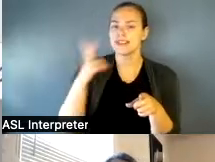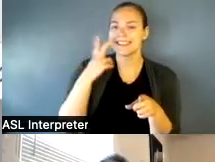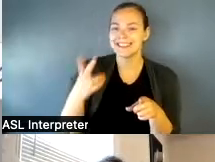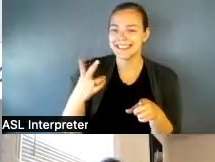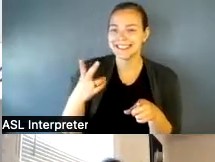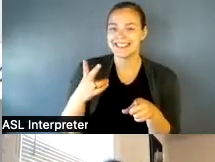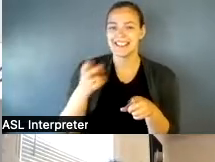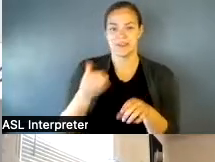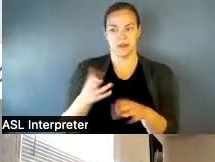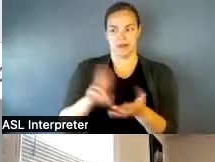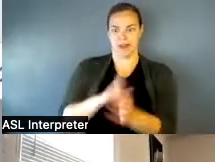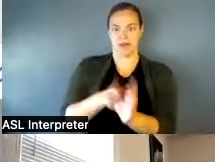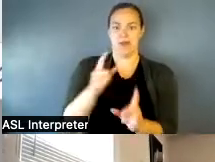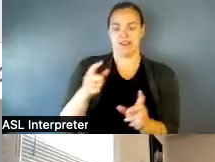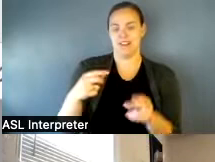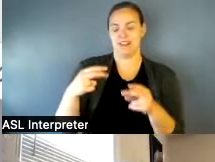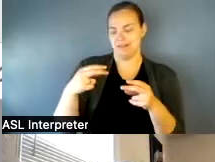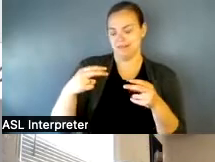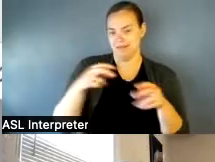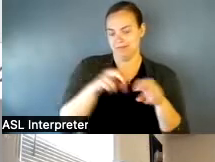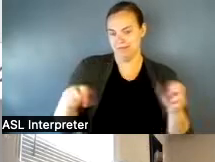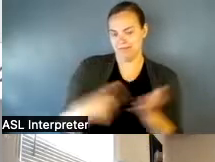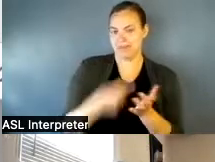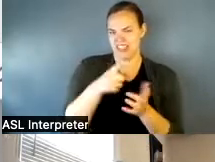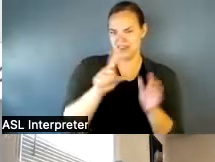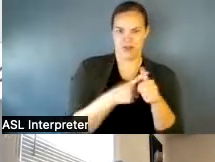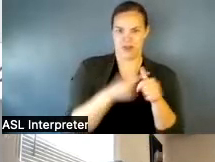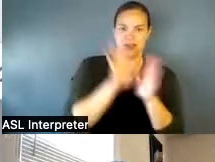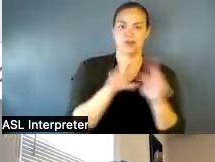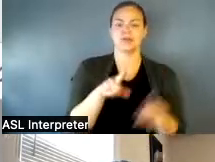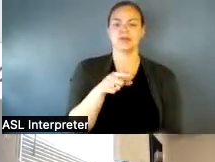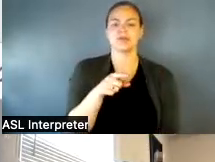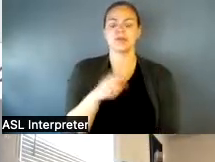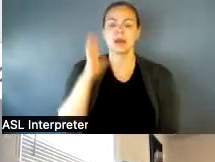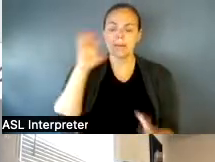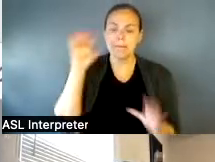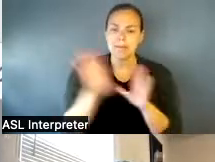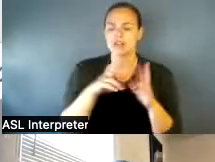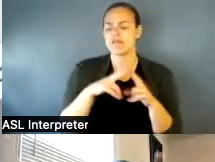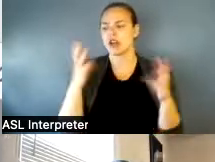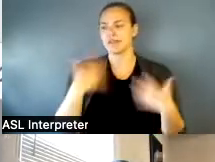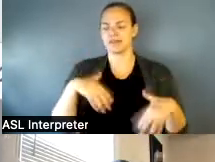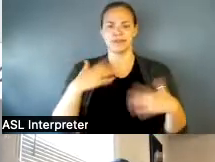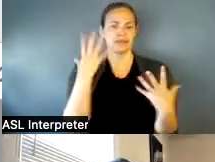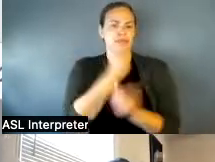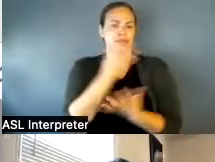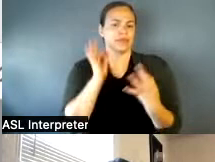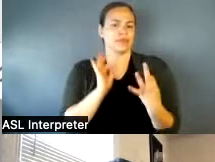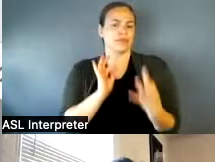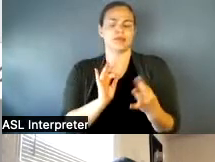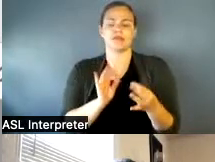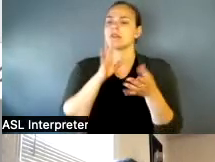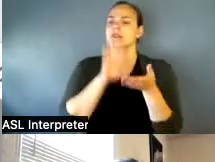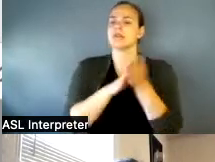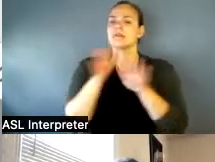particular panel. So given these very, very idyllic images that the Fryes collected